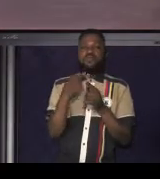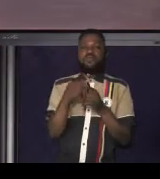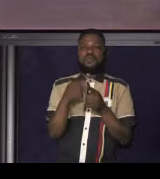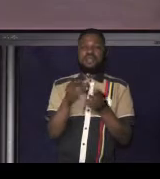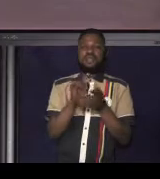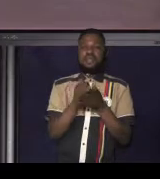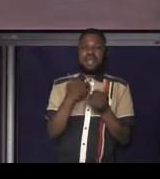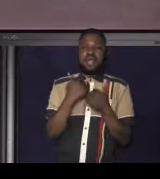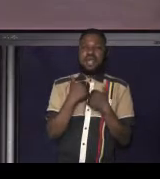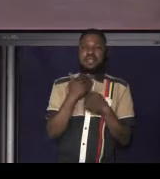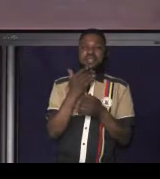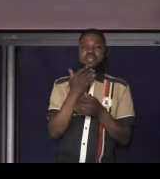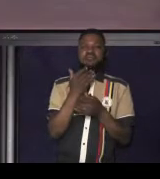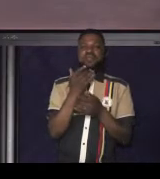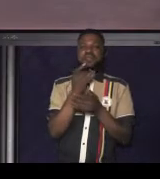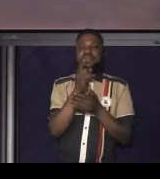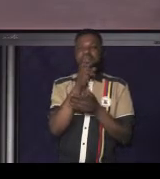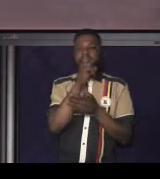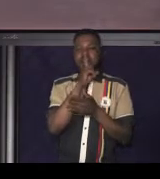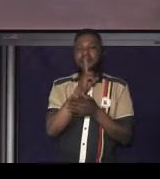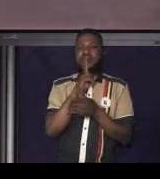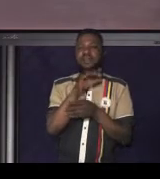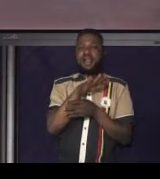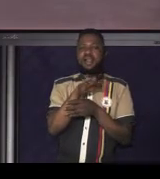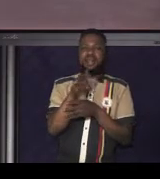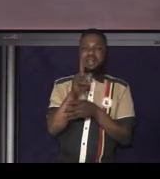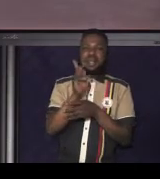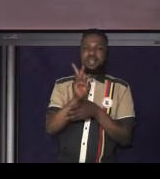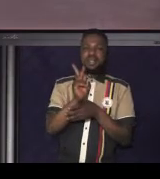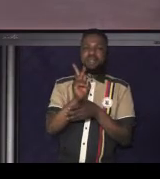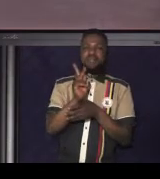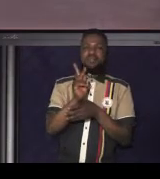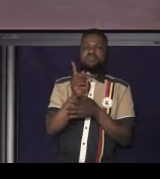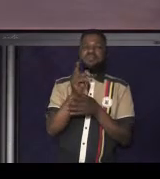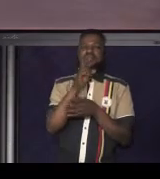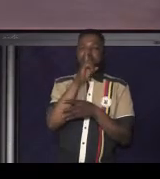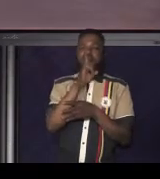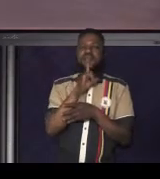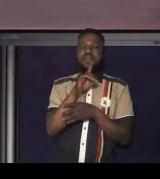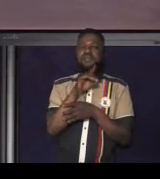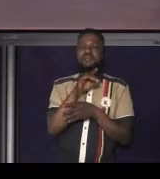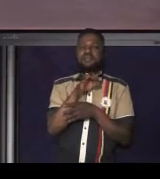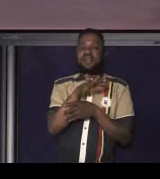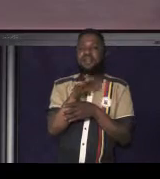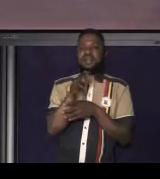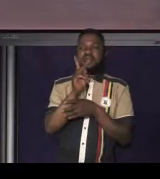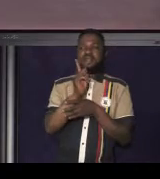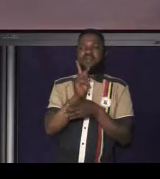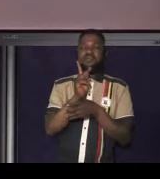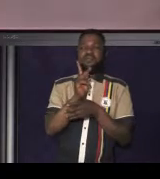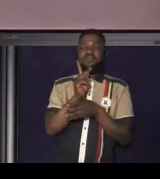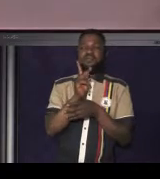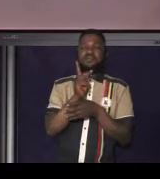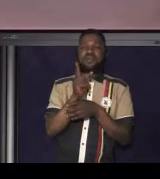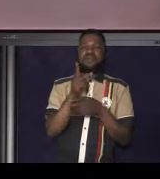some words that have the silent letter K. Silent letter K.